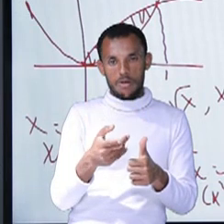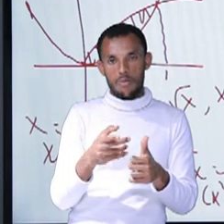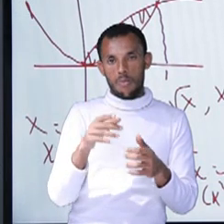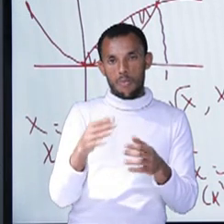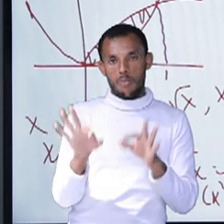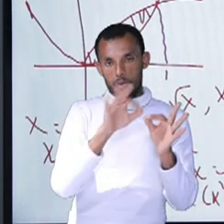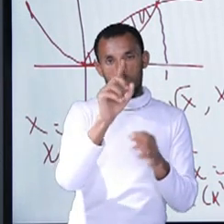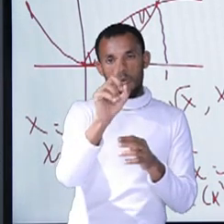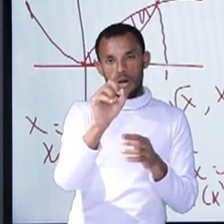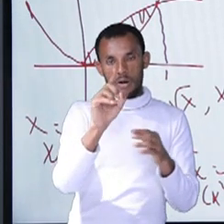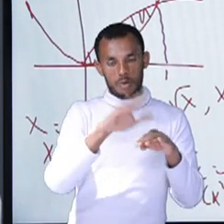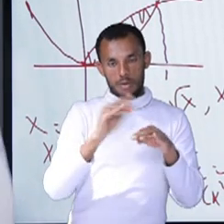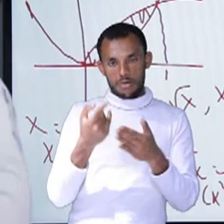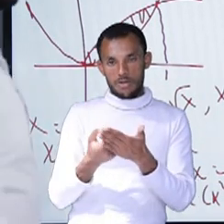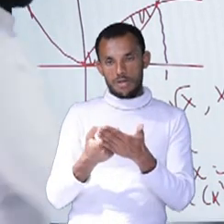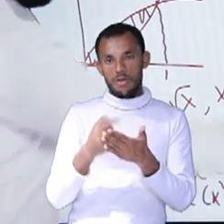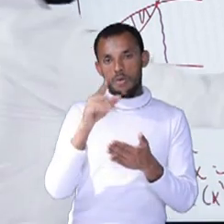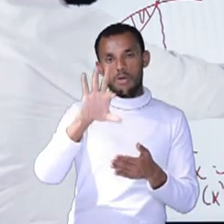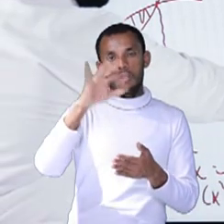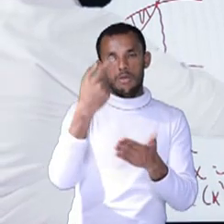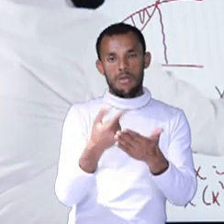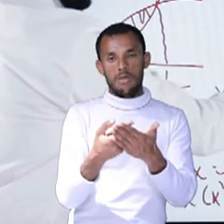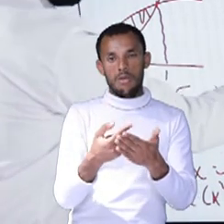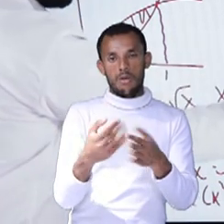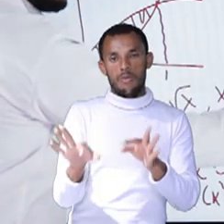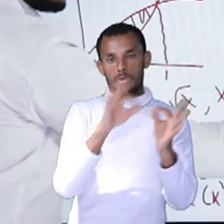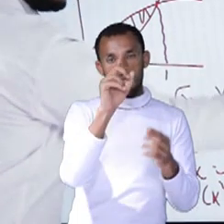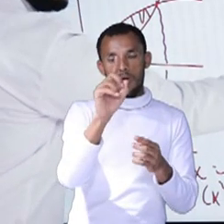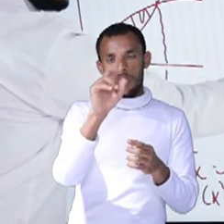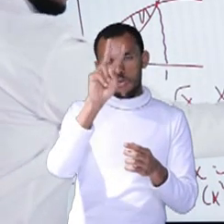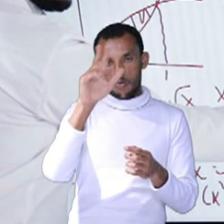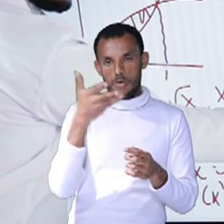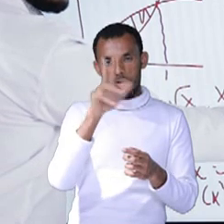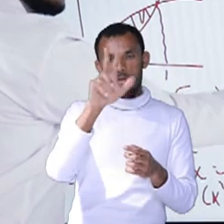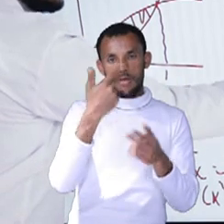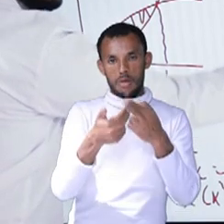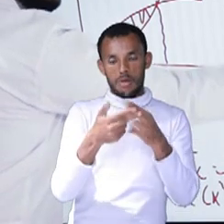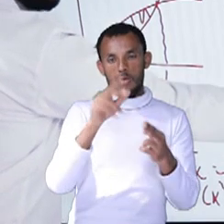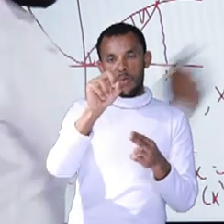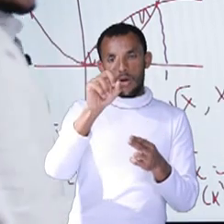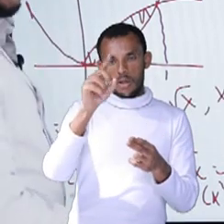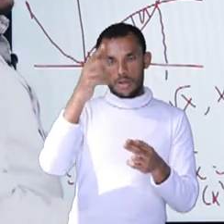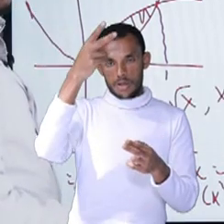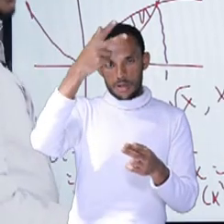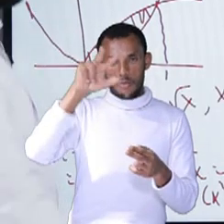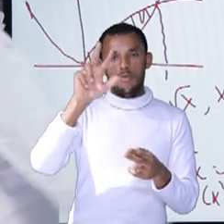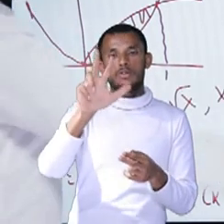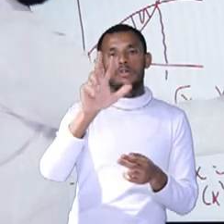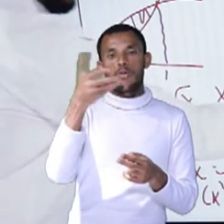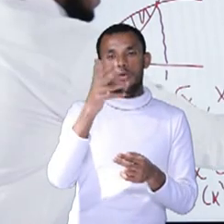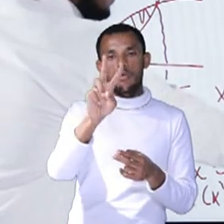just put 1 on this. You will have this 1. When you put 1, 2 over 3 times 1 to the power of 3 over